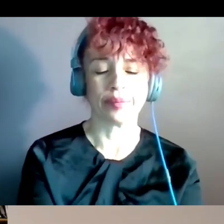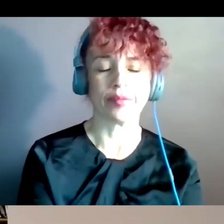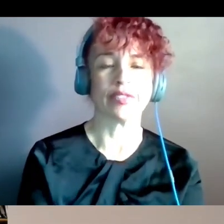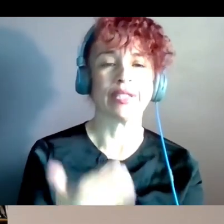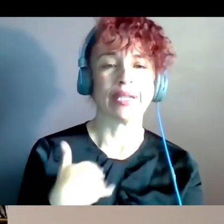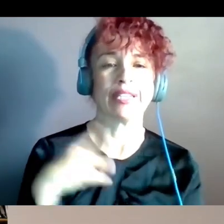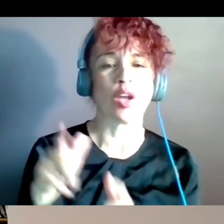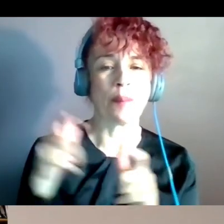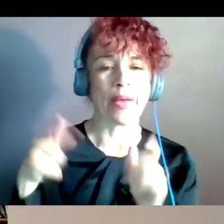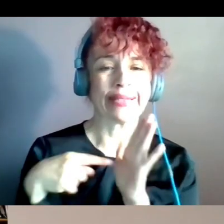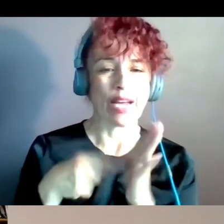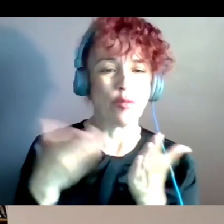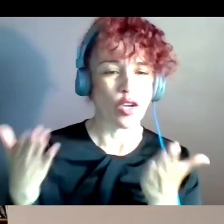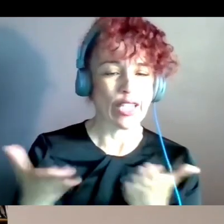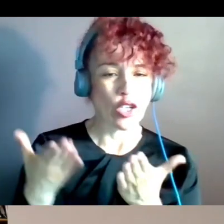a bigger example here.